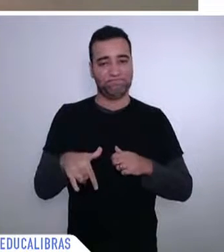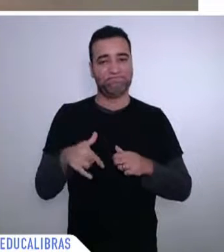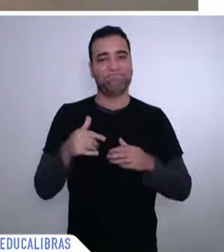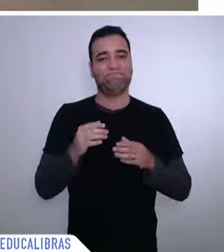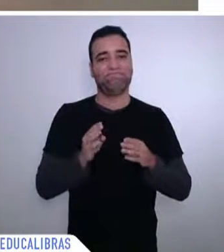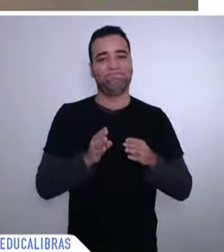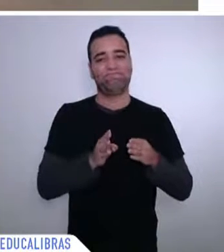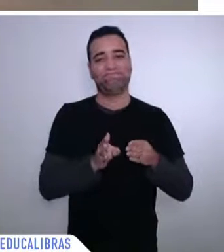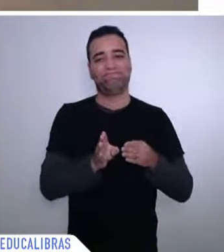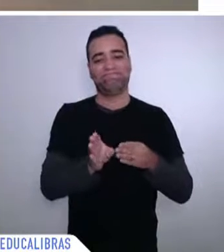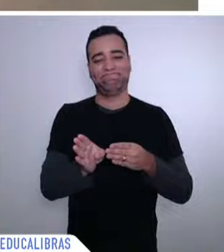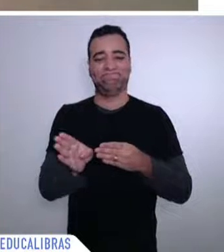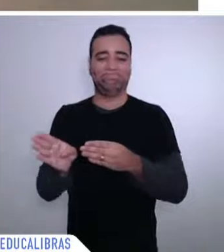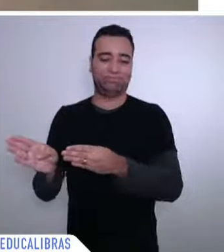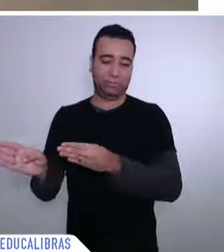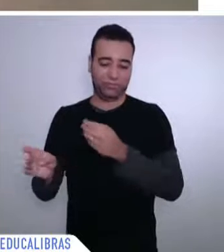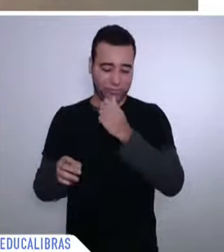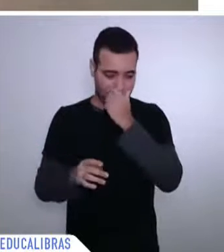social mobility.